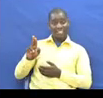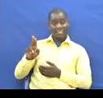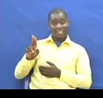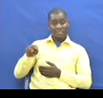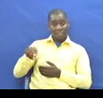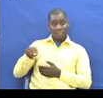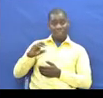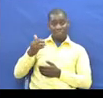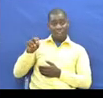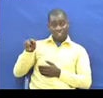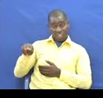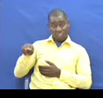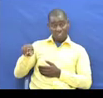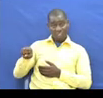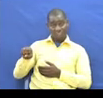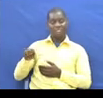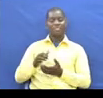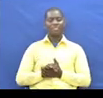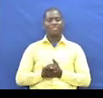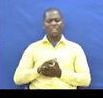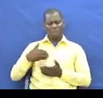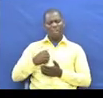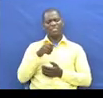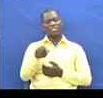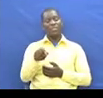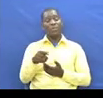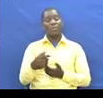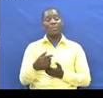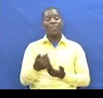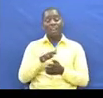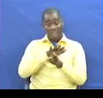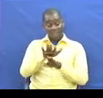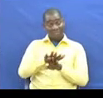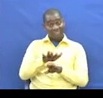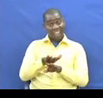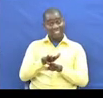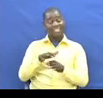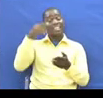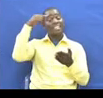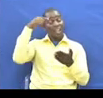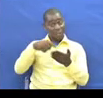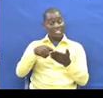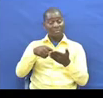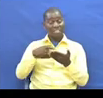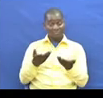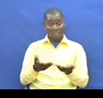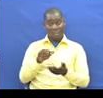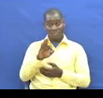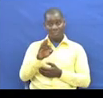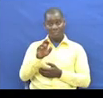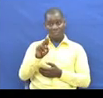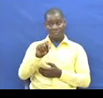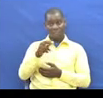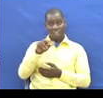That is a function. That's the function. Hope you have also defined yours. Don't even leave it, as long